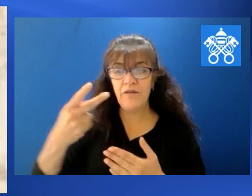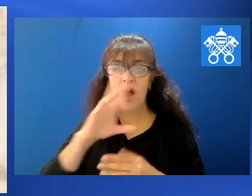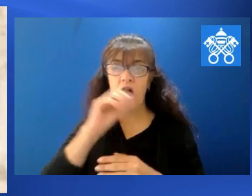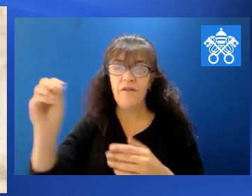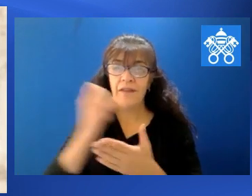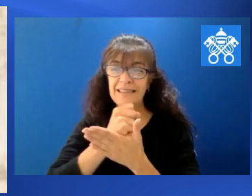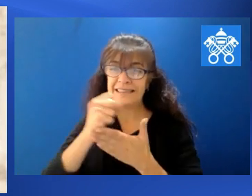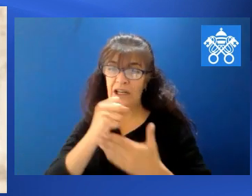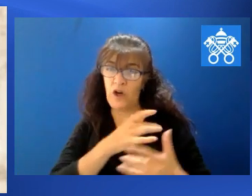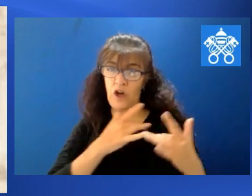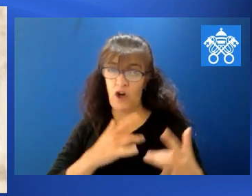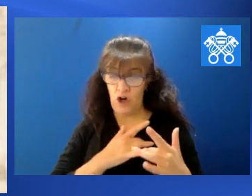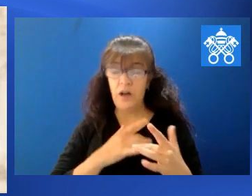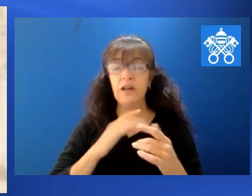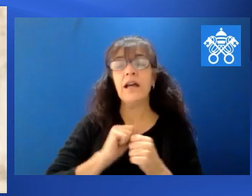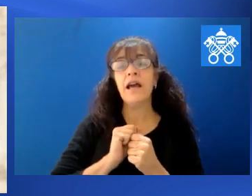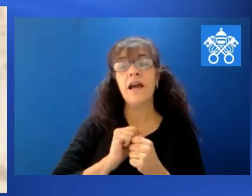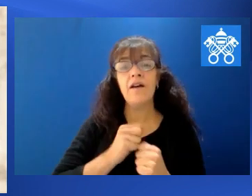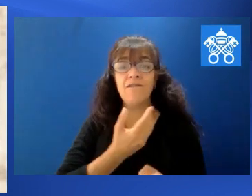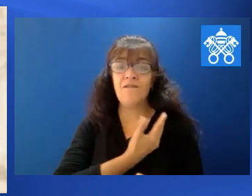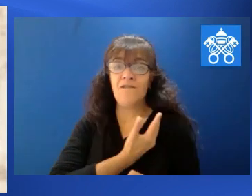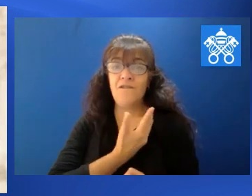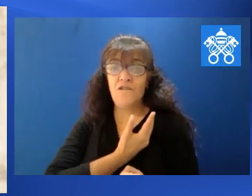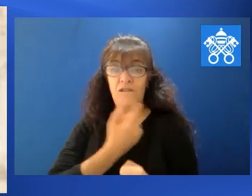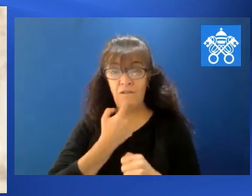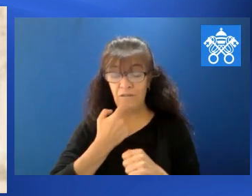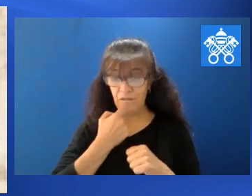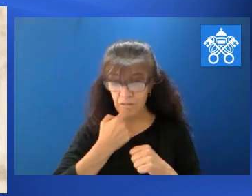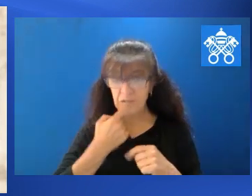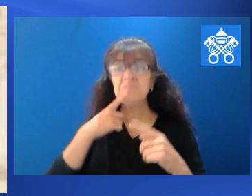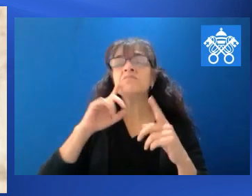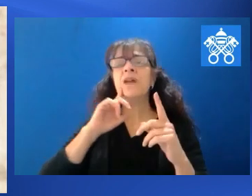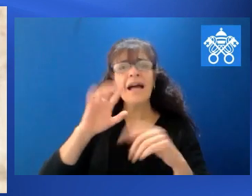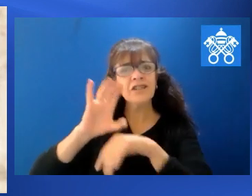we, as a church, focus on educating and